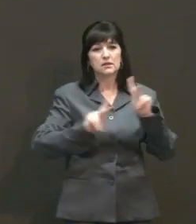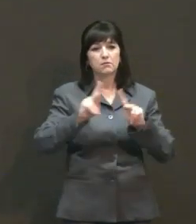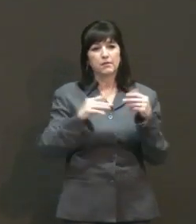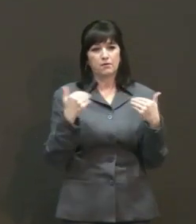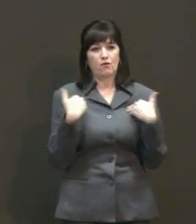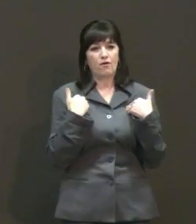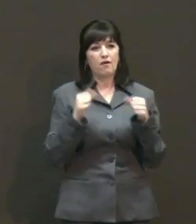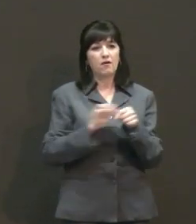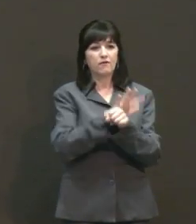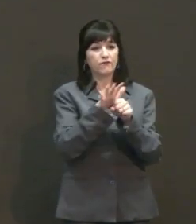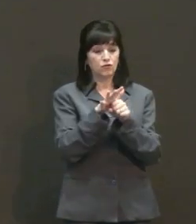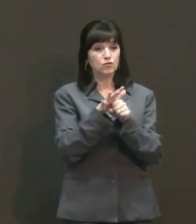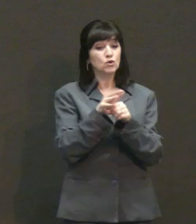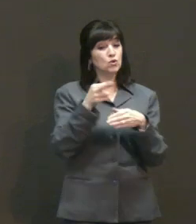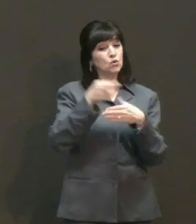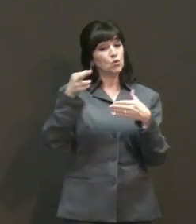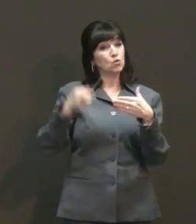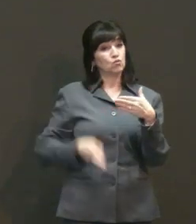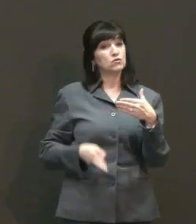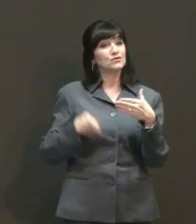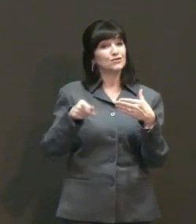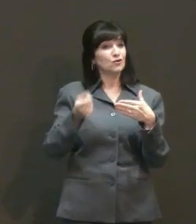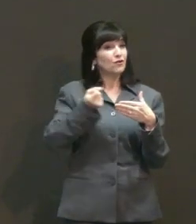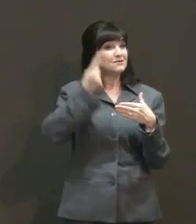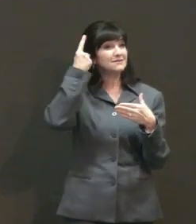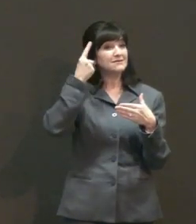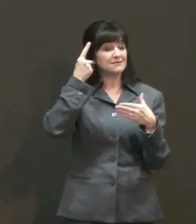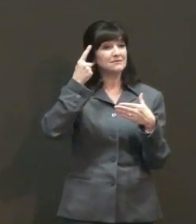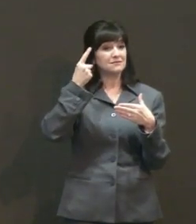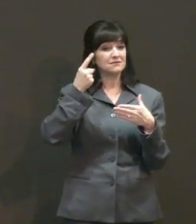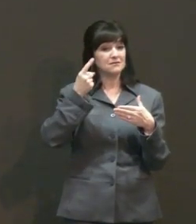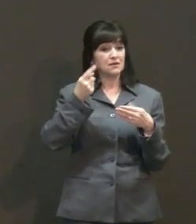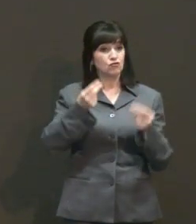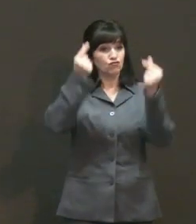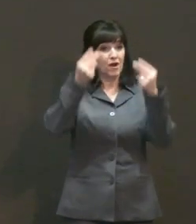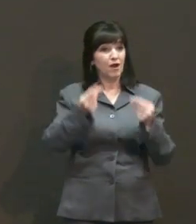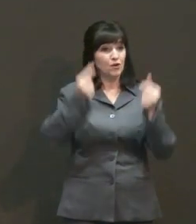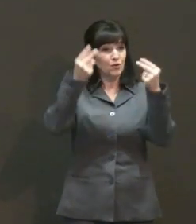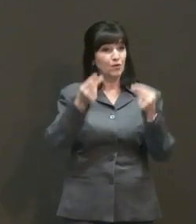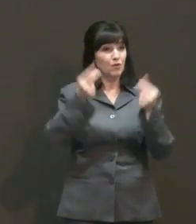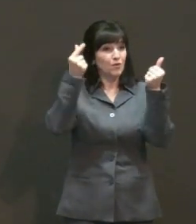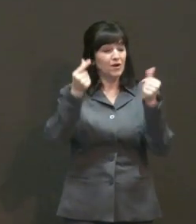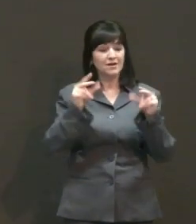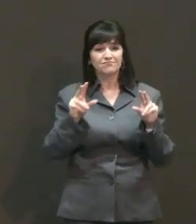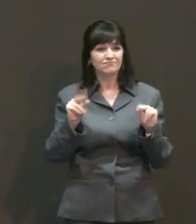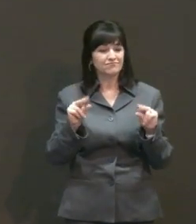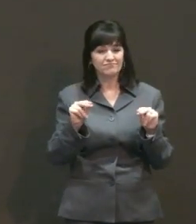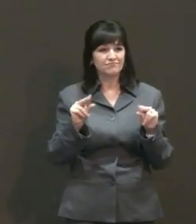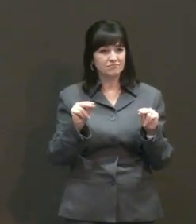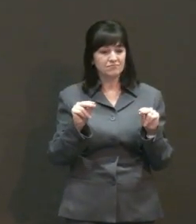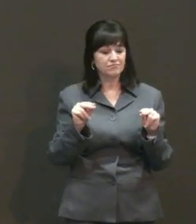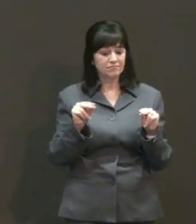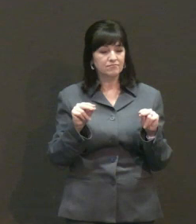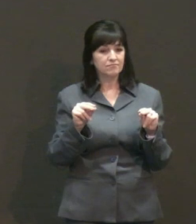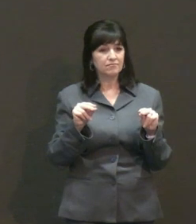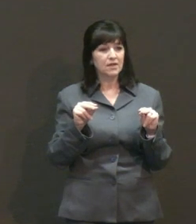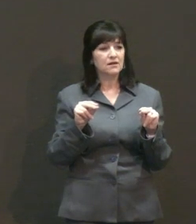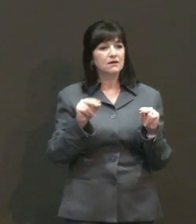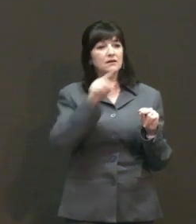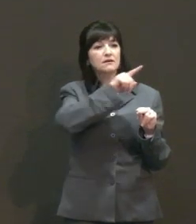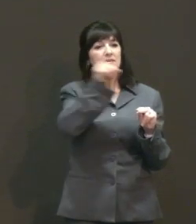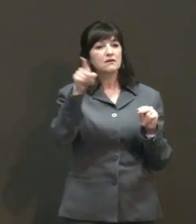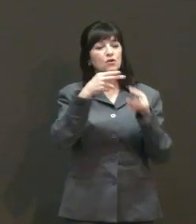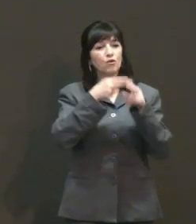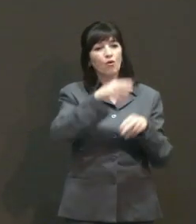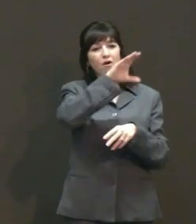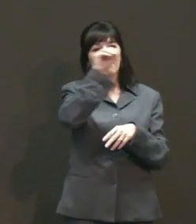the test results, there's a lag. That lag has gotten with commercial labs doing